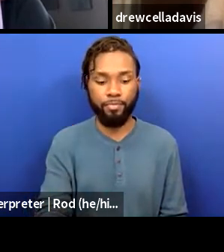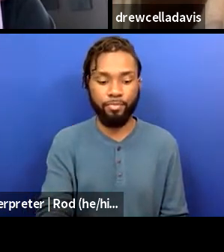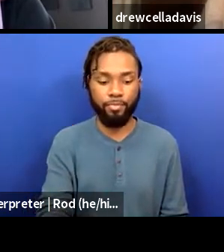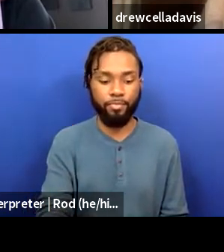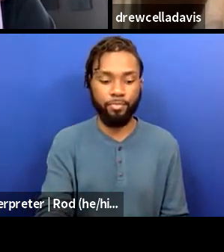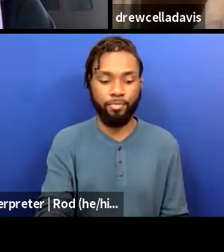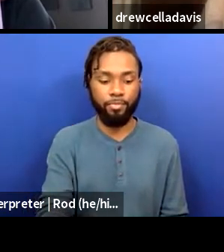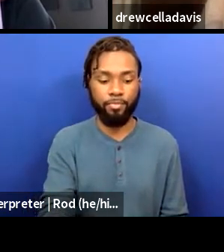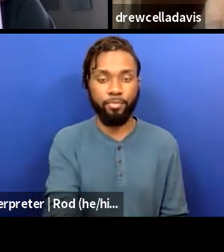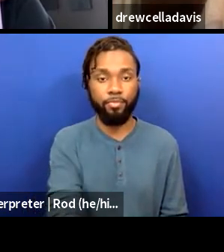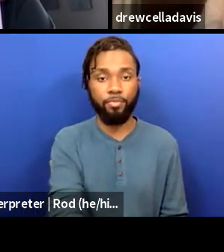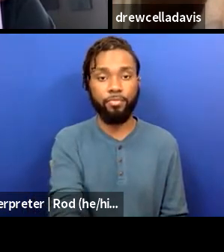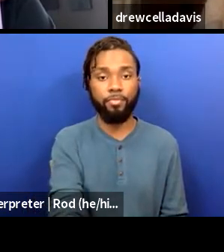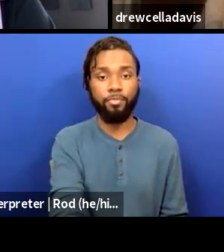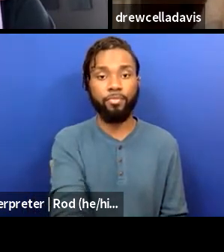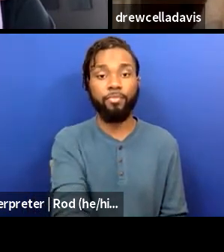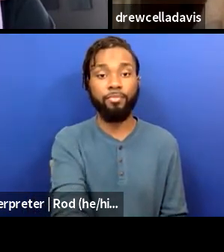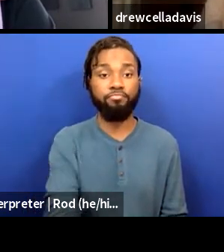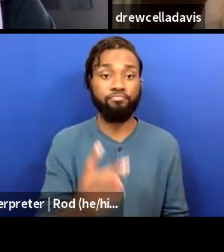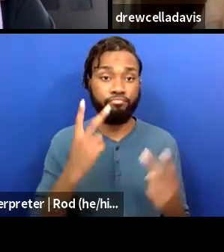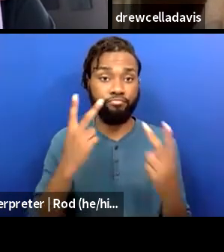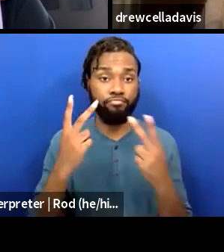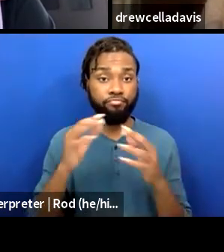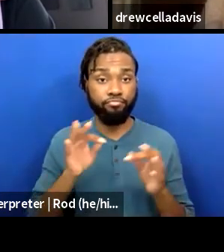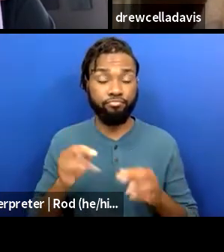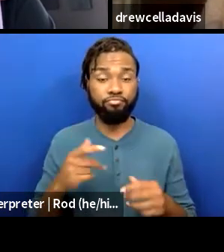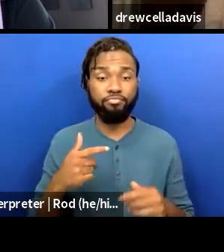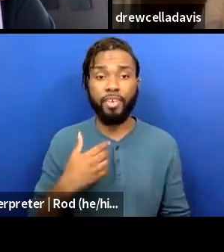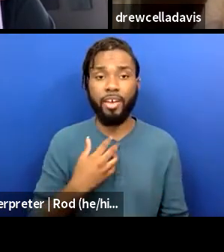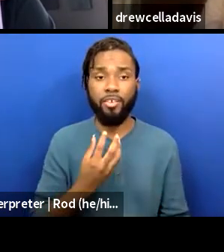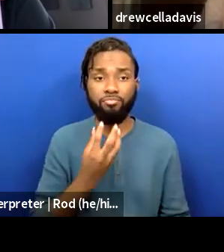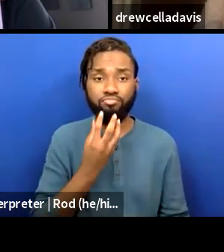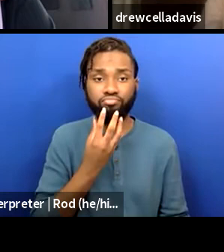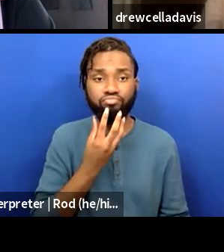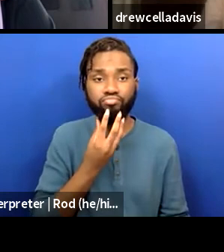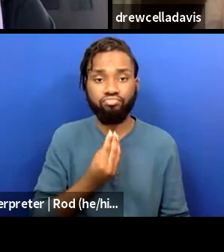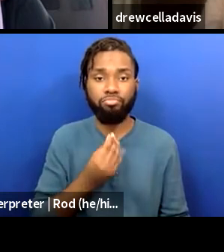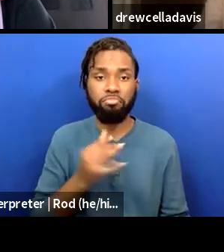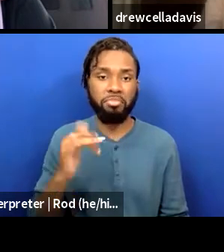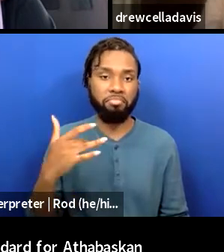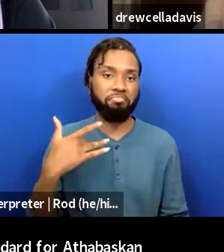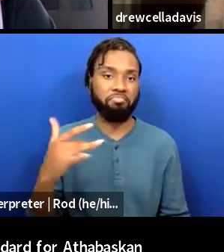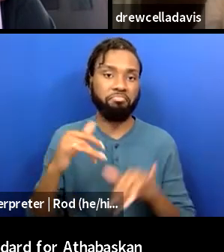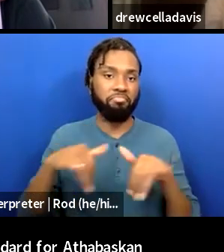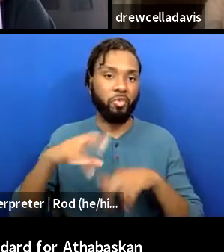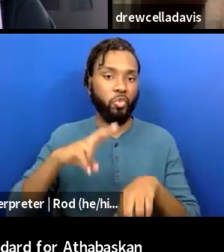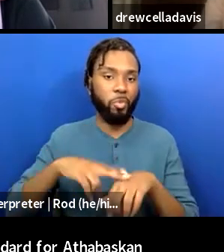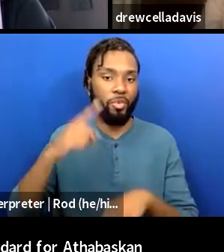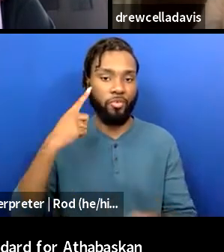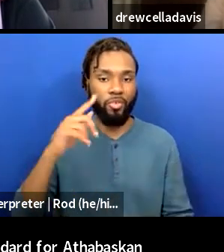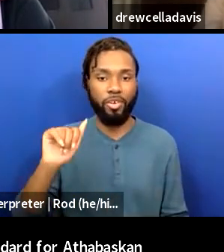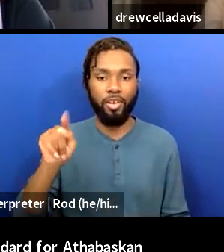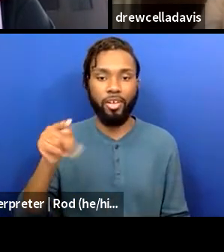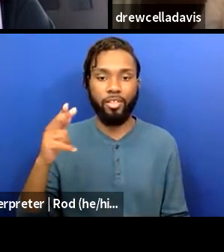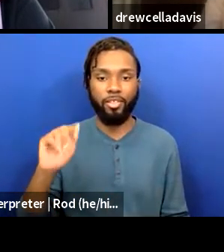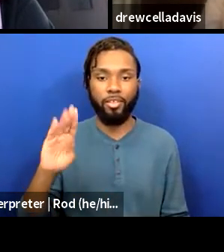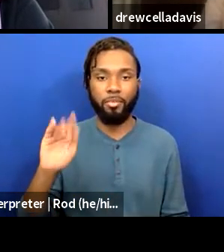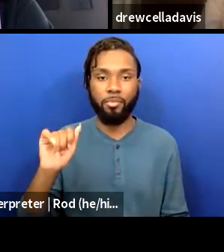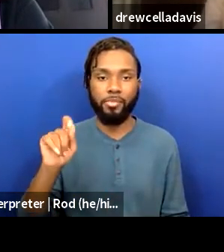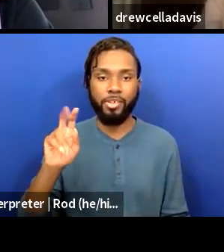visually, I have a goatee, very standard for Athabascan people. You can't grow